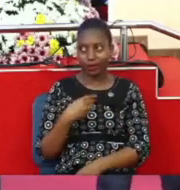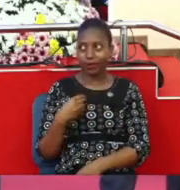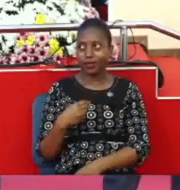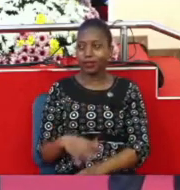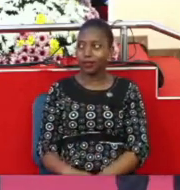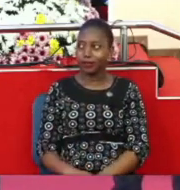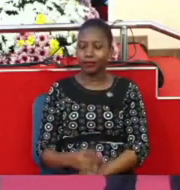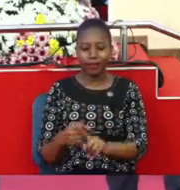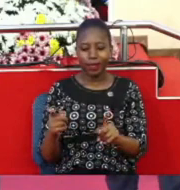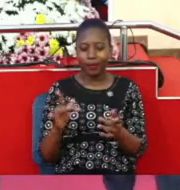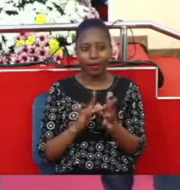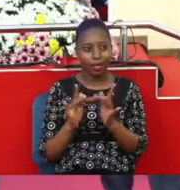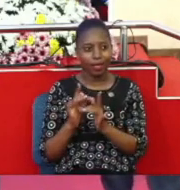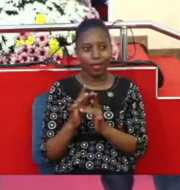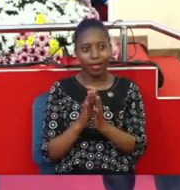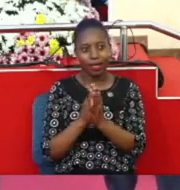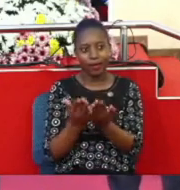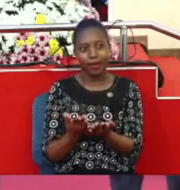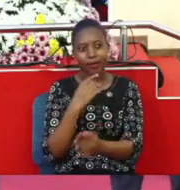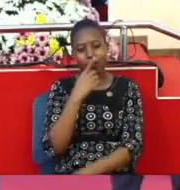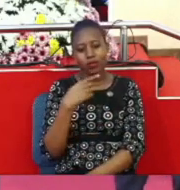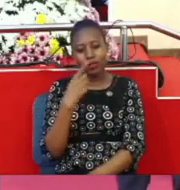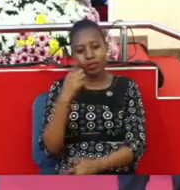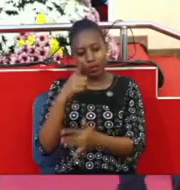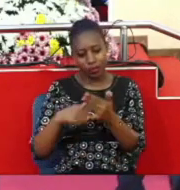But the Bible tells us we have victory.